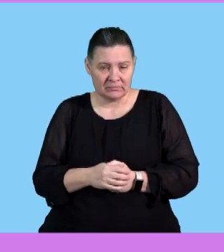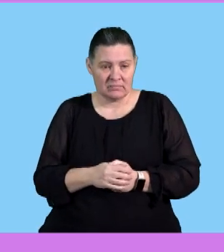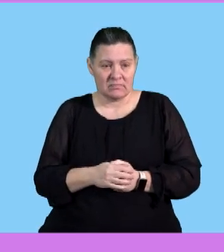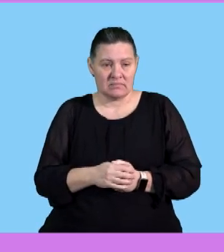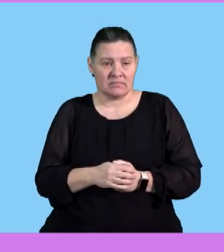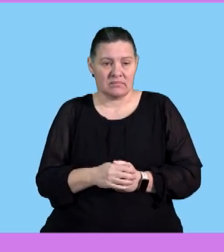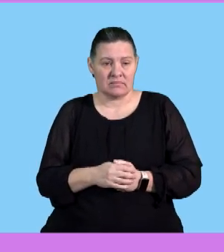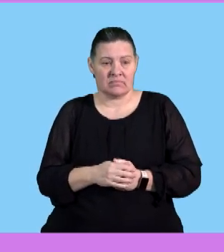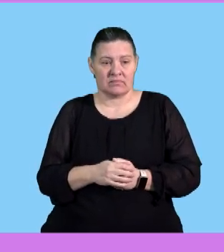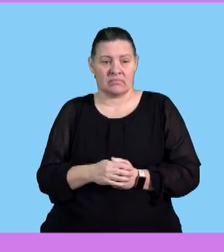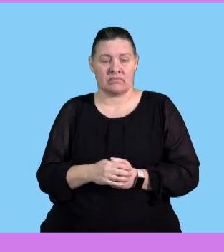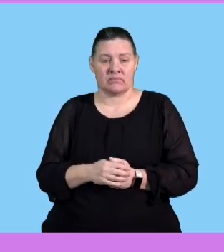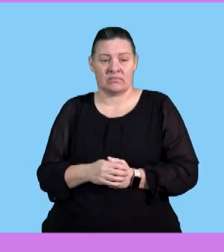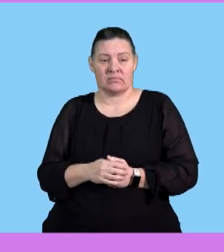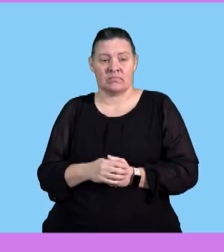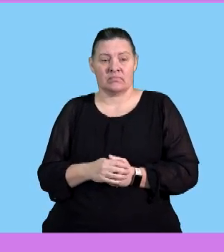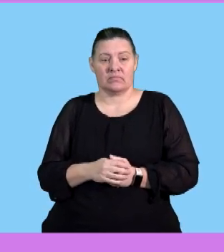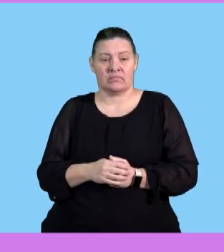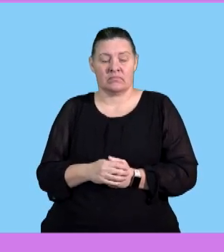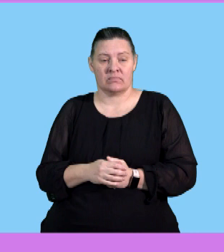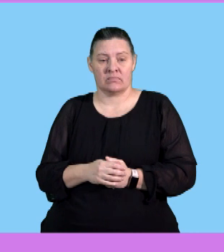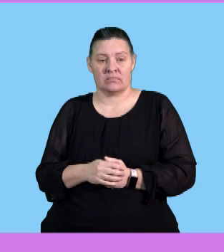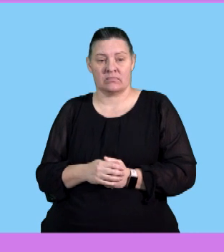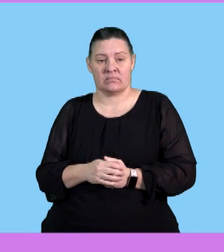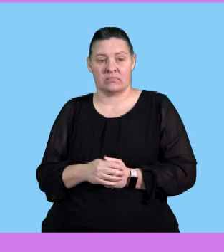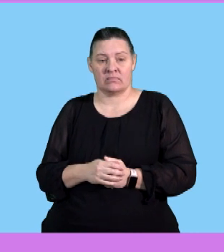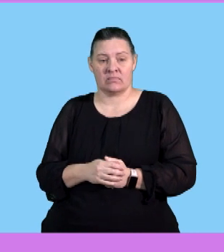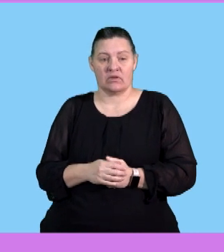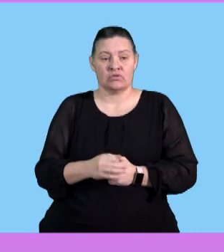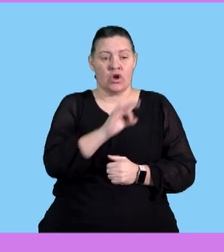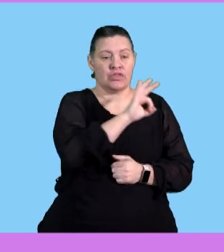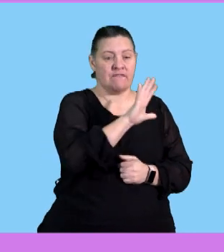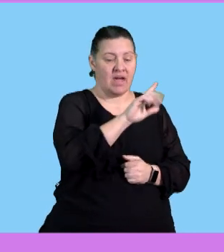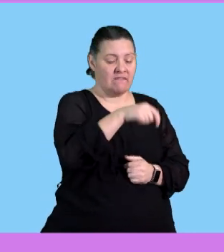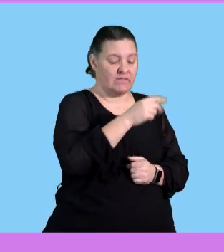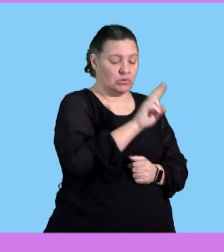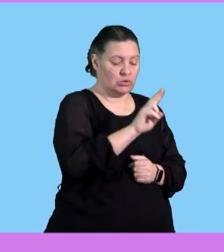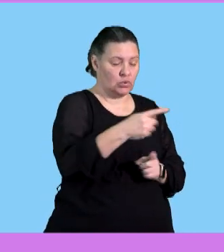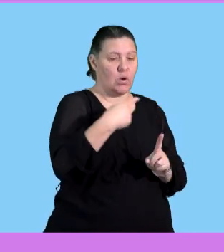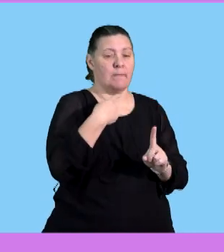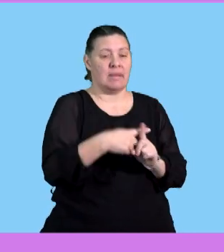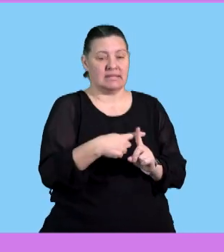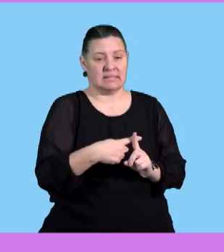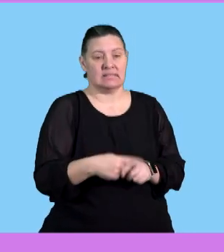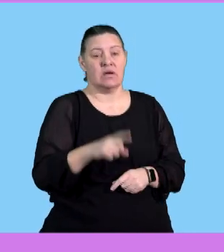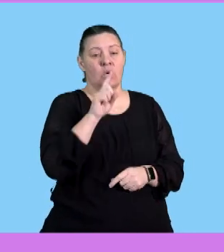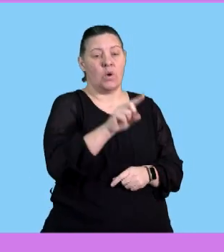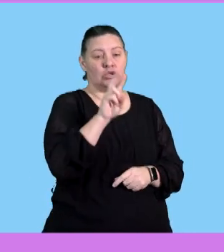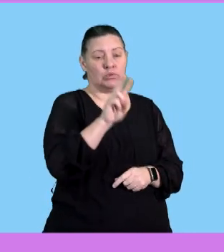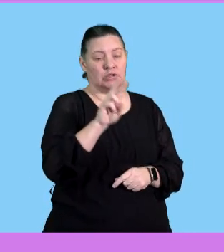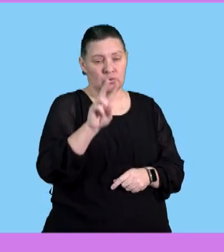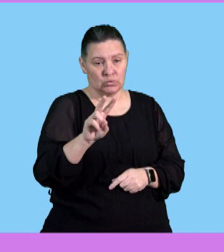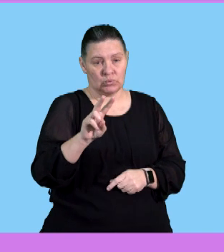going to add VAT that is charged on each item. So we have